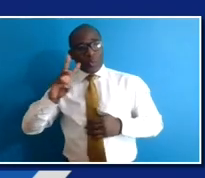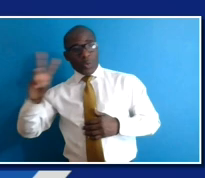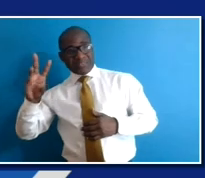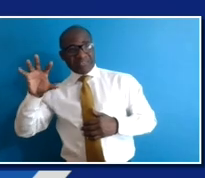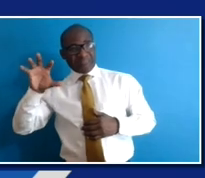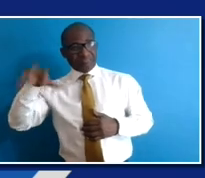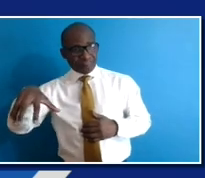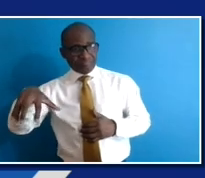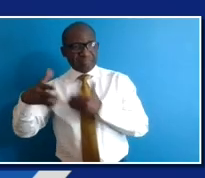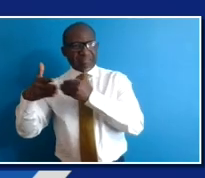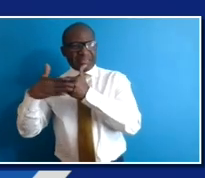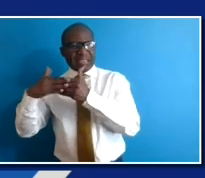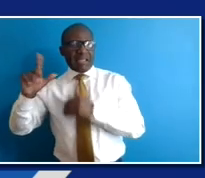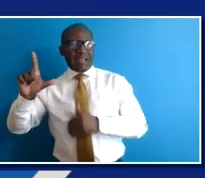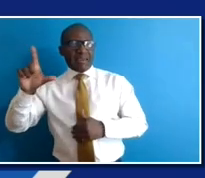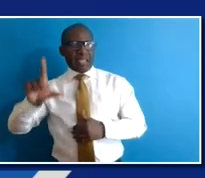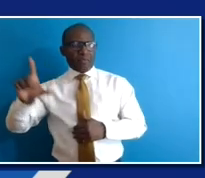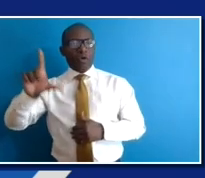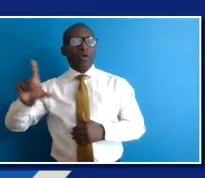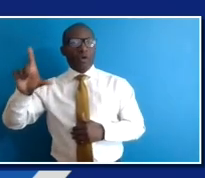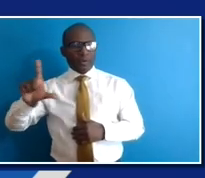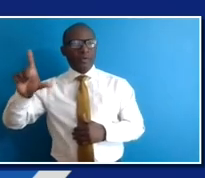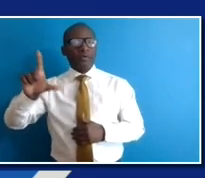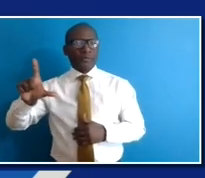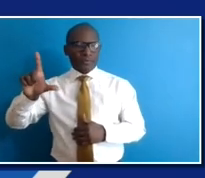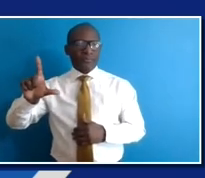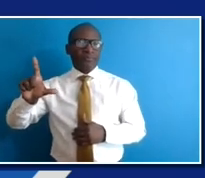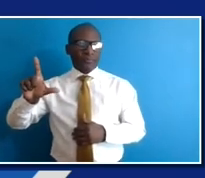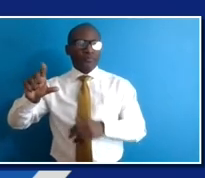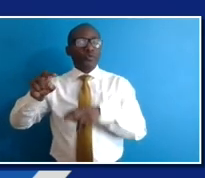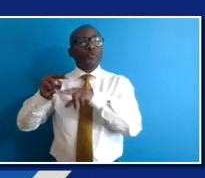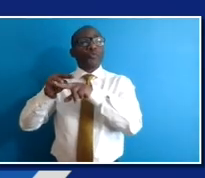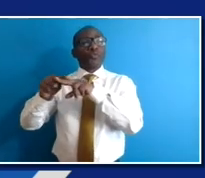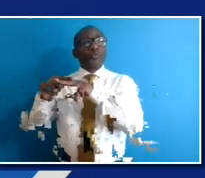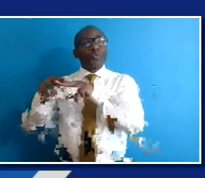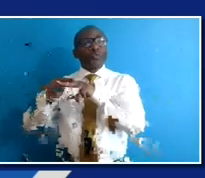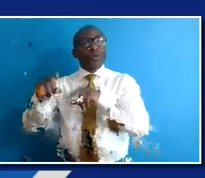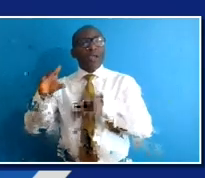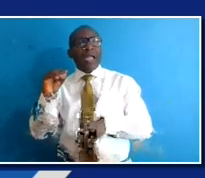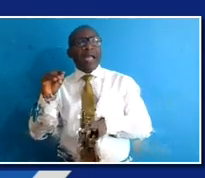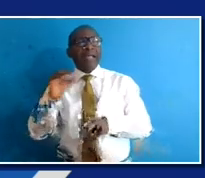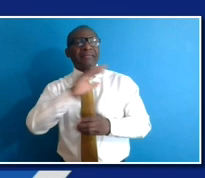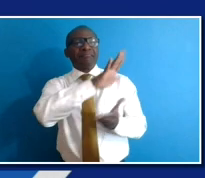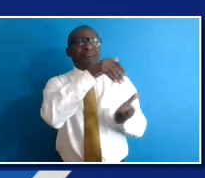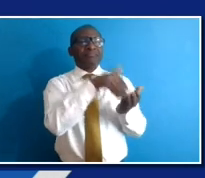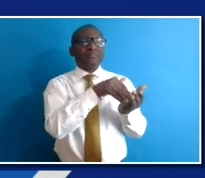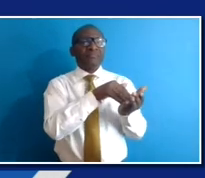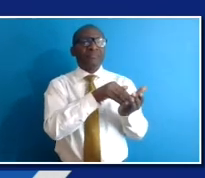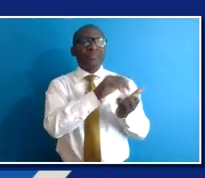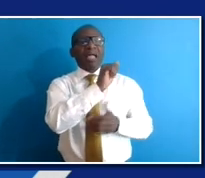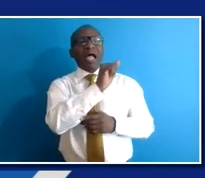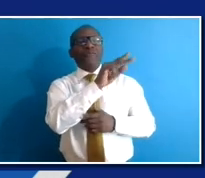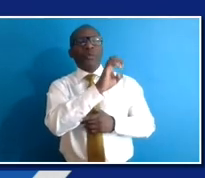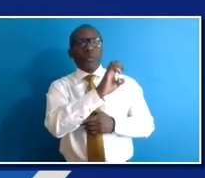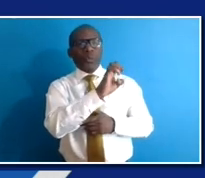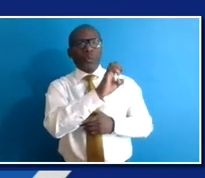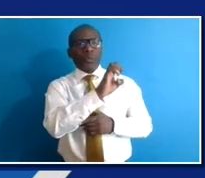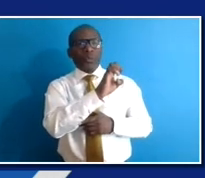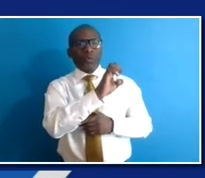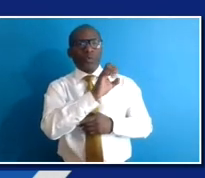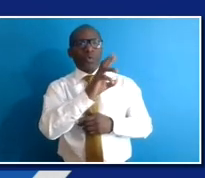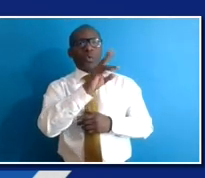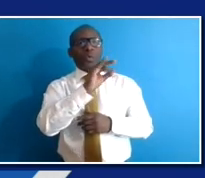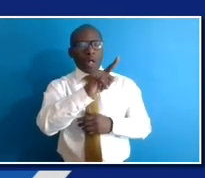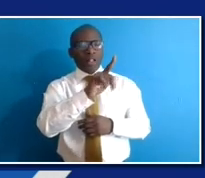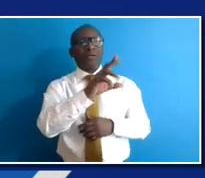of Tuckahoe Road. But I've early voted, and I encourage you to do that. If you are waiting for an absentee ballot to come through the mail and you